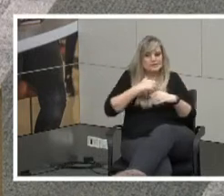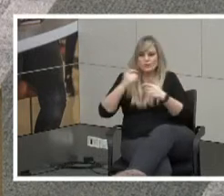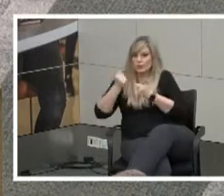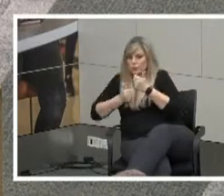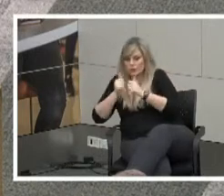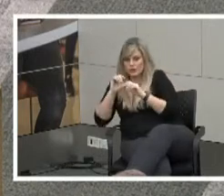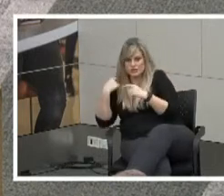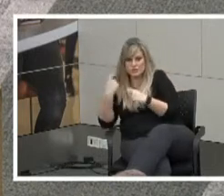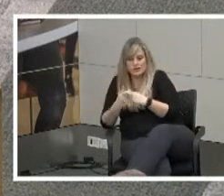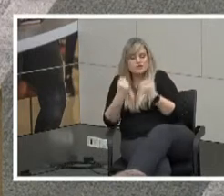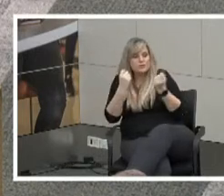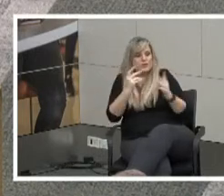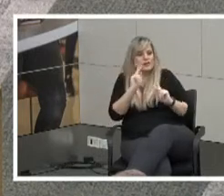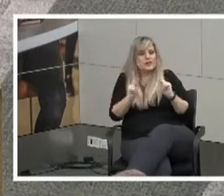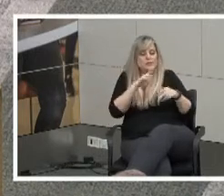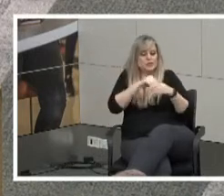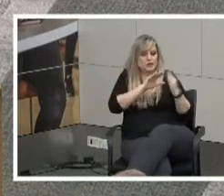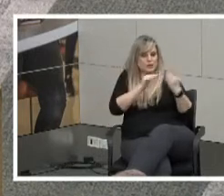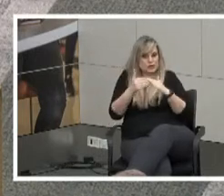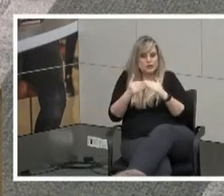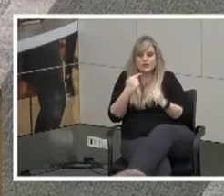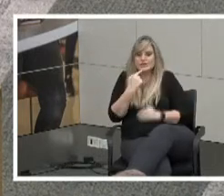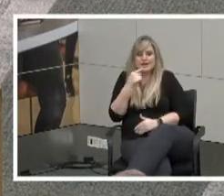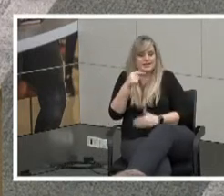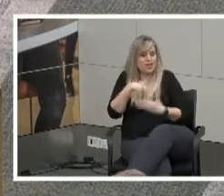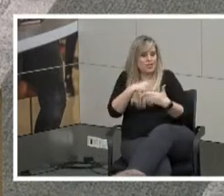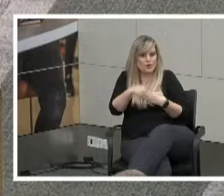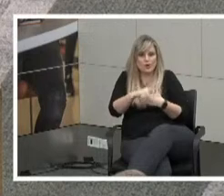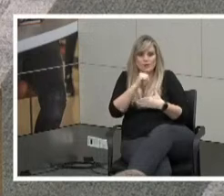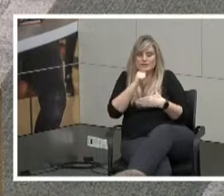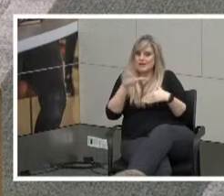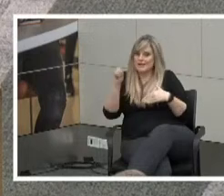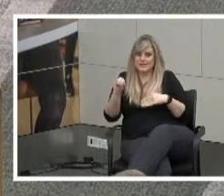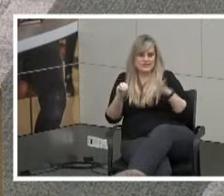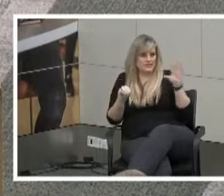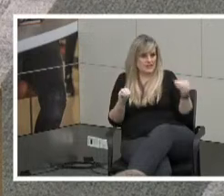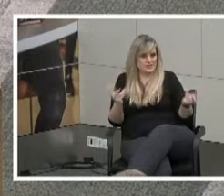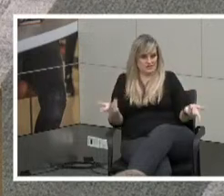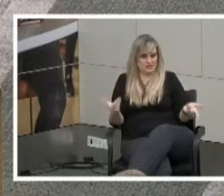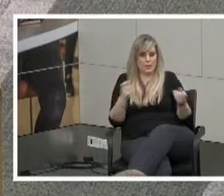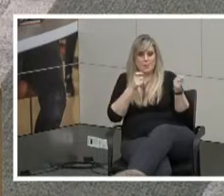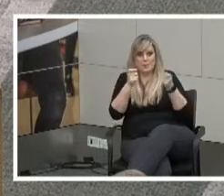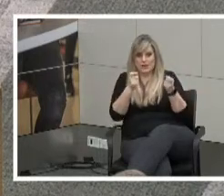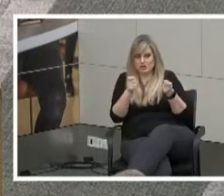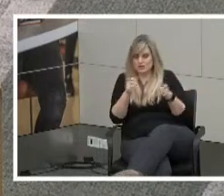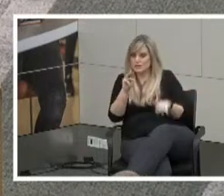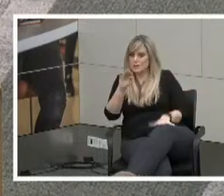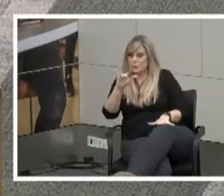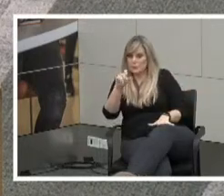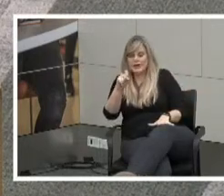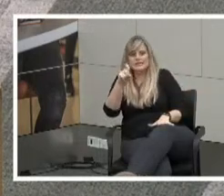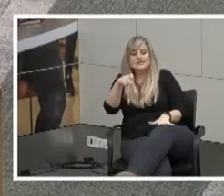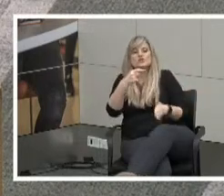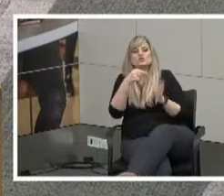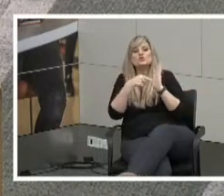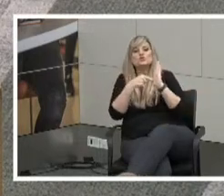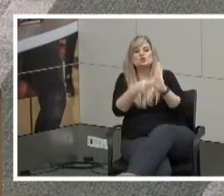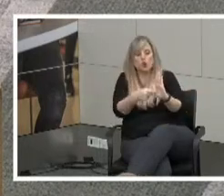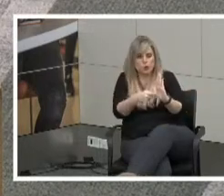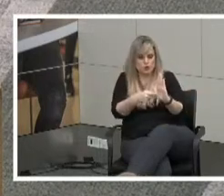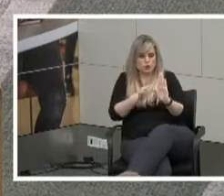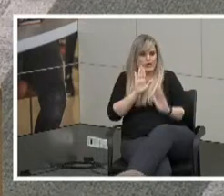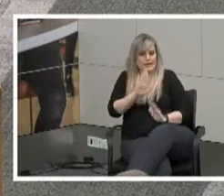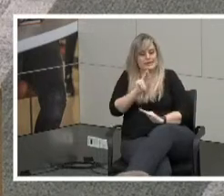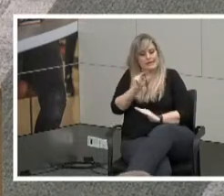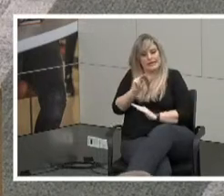many in our community are reporting that the pr program is not 50/50 managers Mr miles needs to show you his